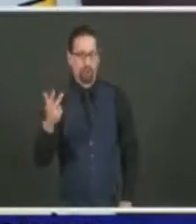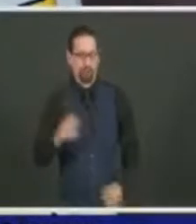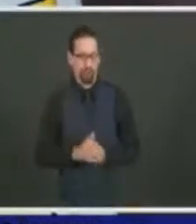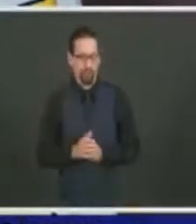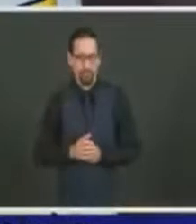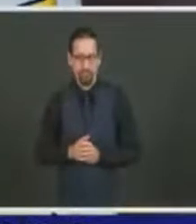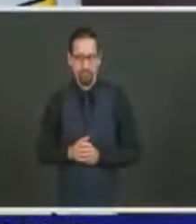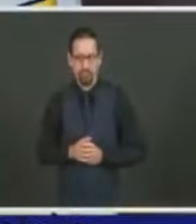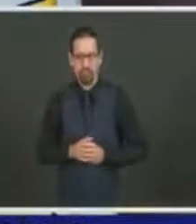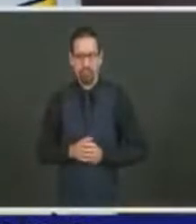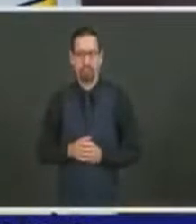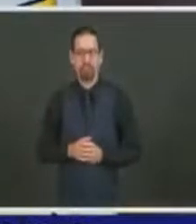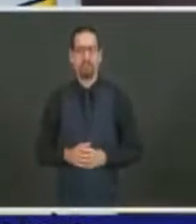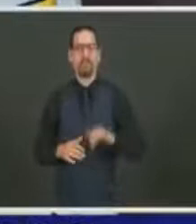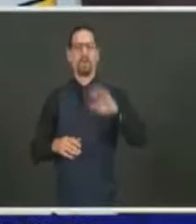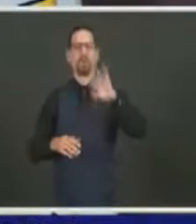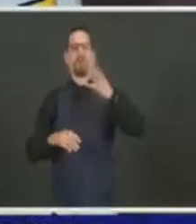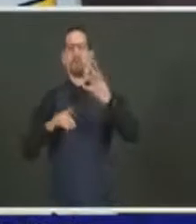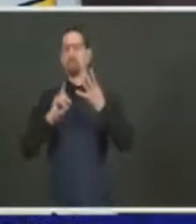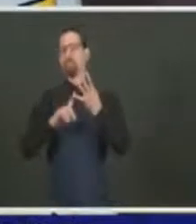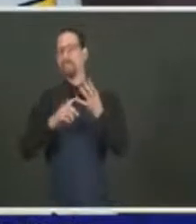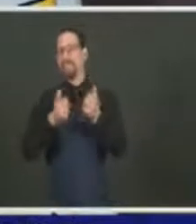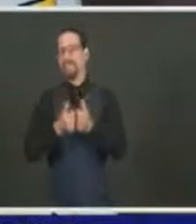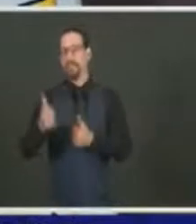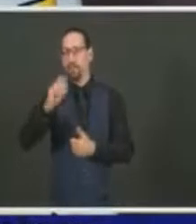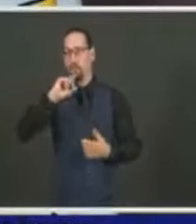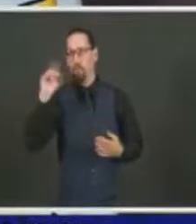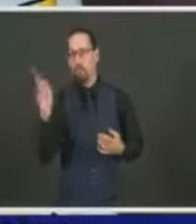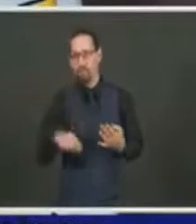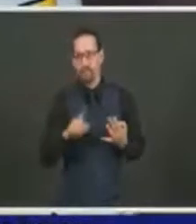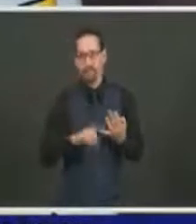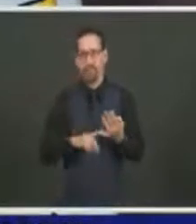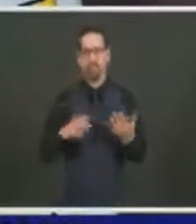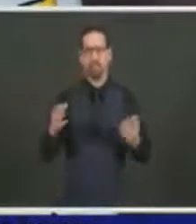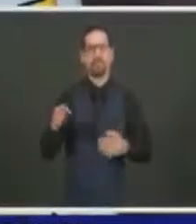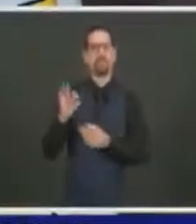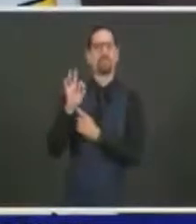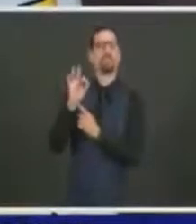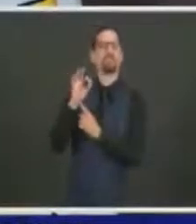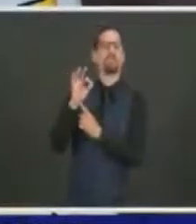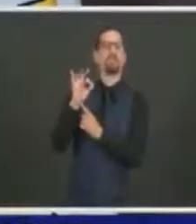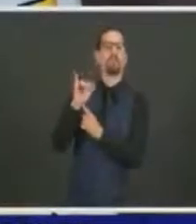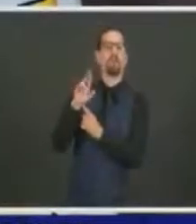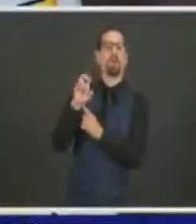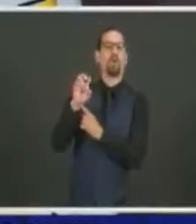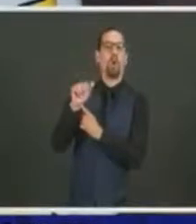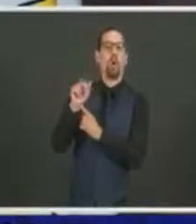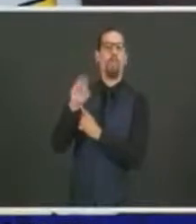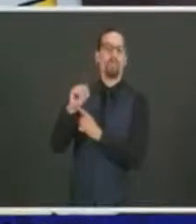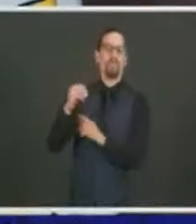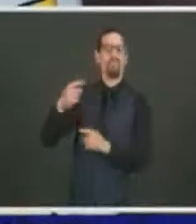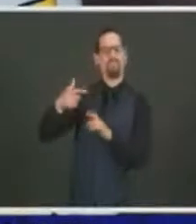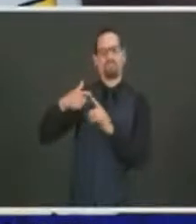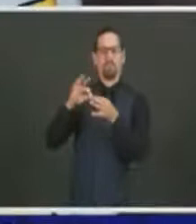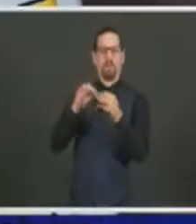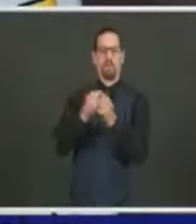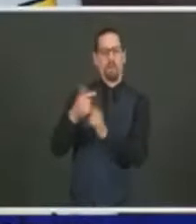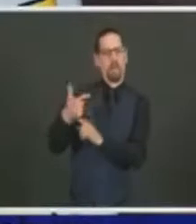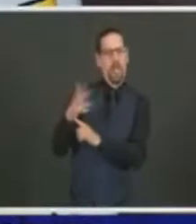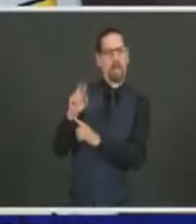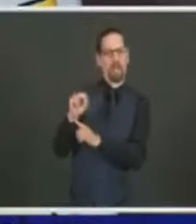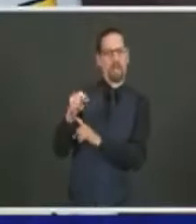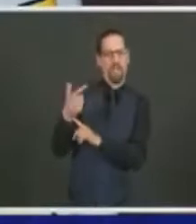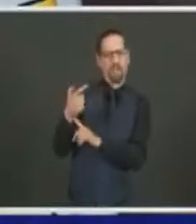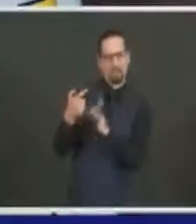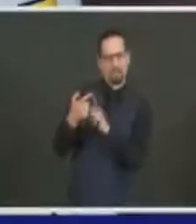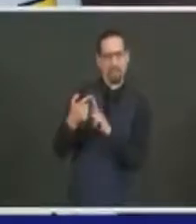The firearm executive order, I am also extending until August 3rd, in keeping with the request from the Rhode Island Police Chiefs Association. As